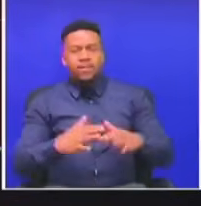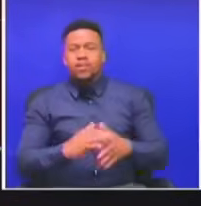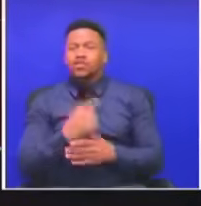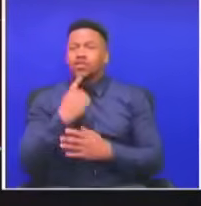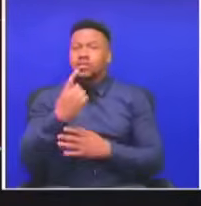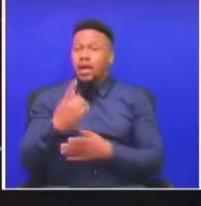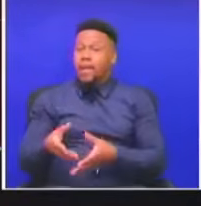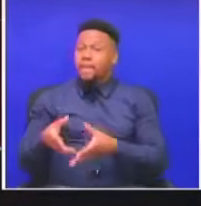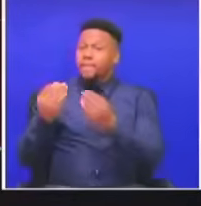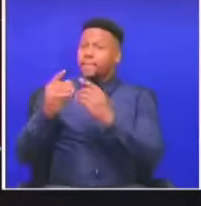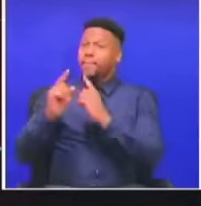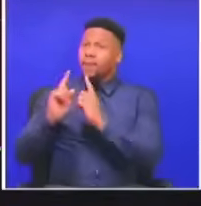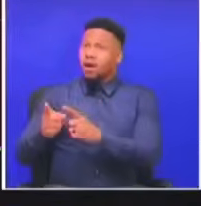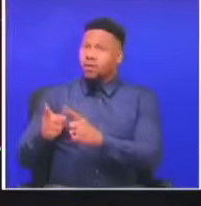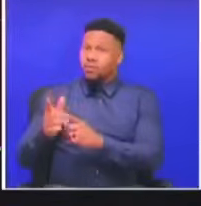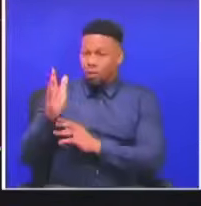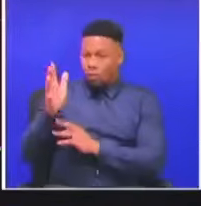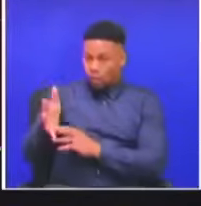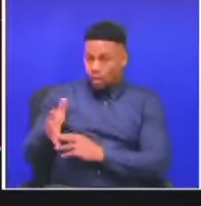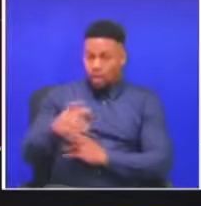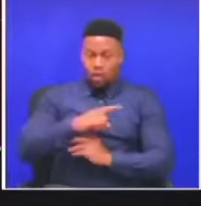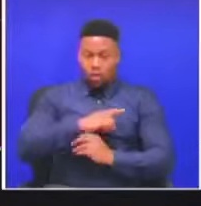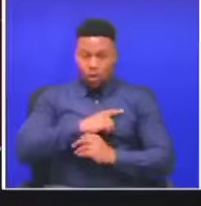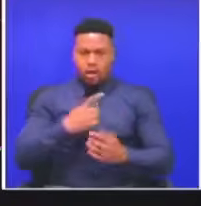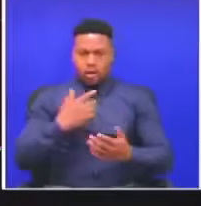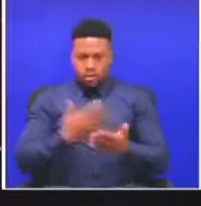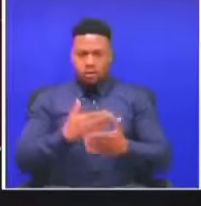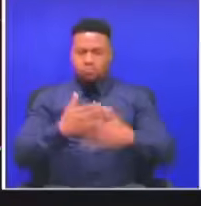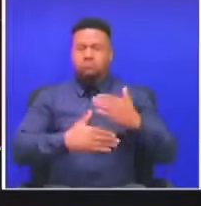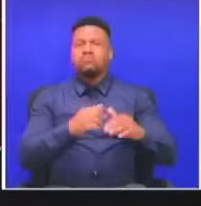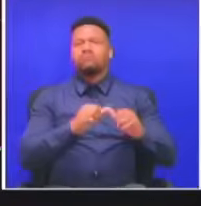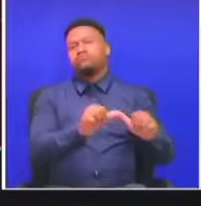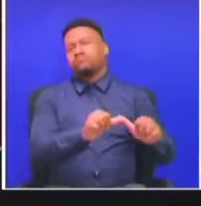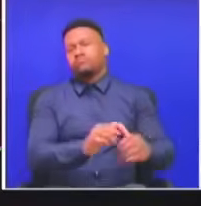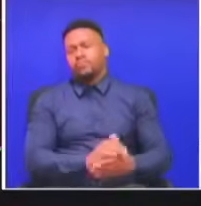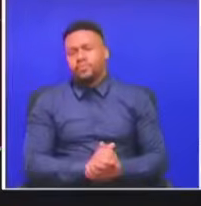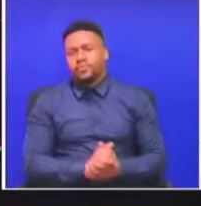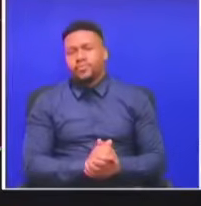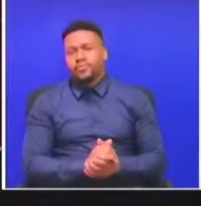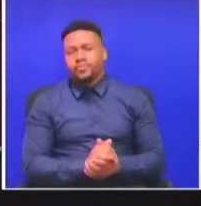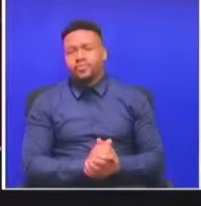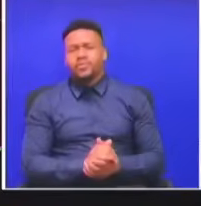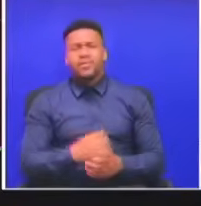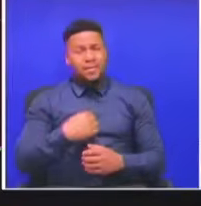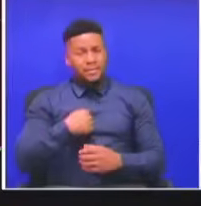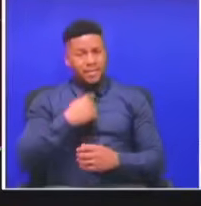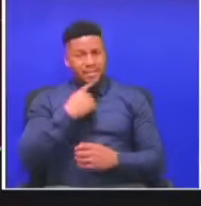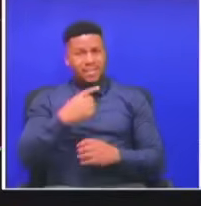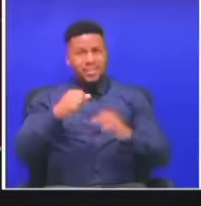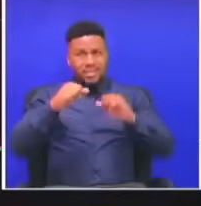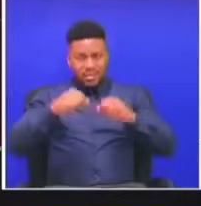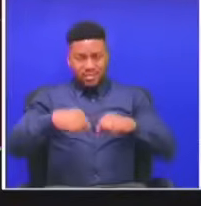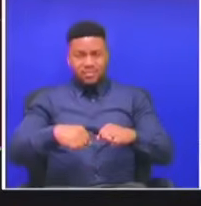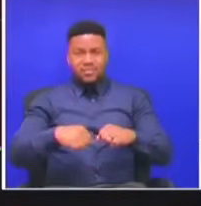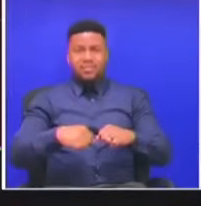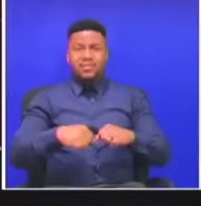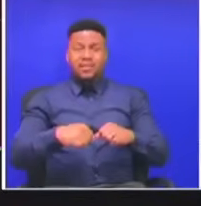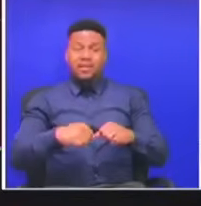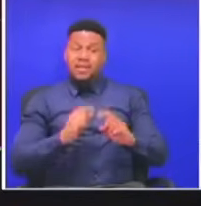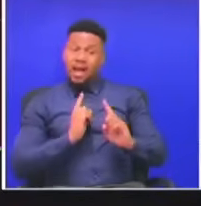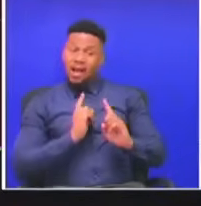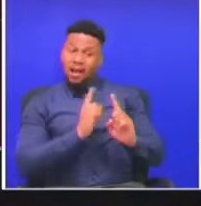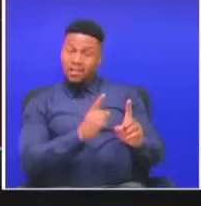to be able to take matters forward. And let me say, our response has also been